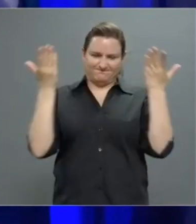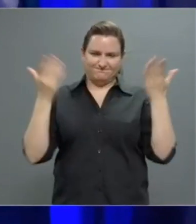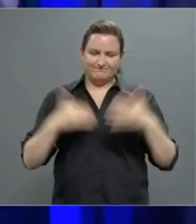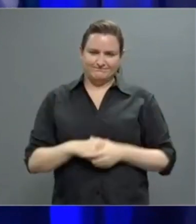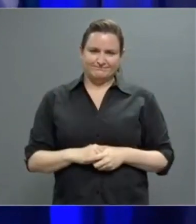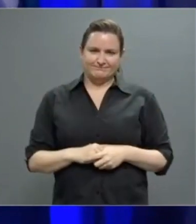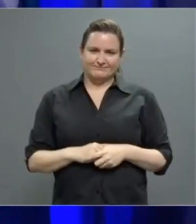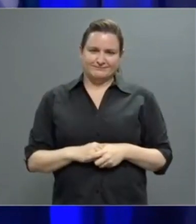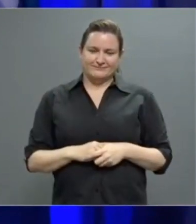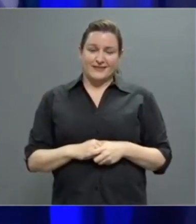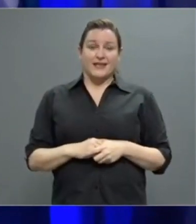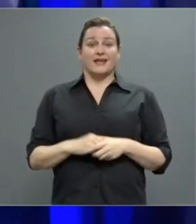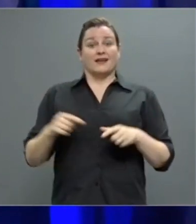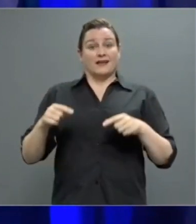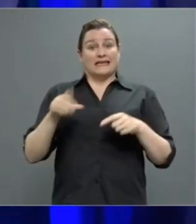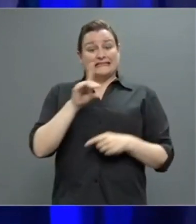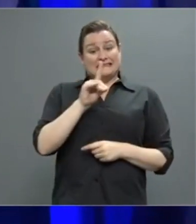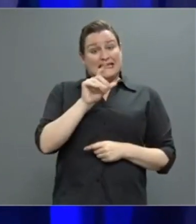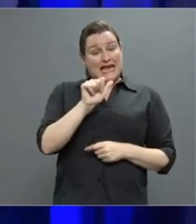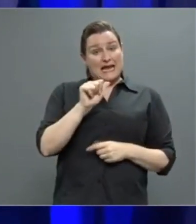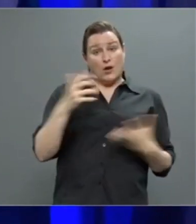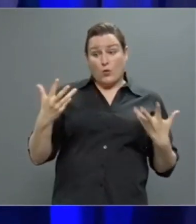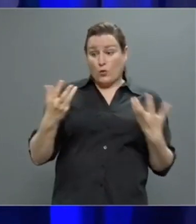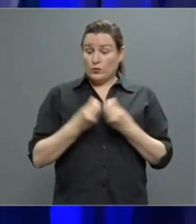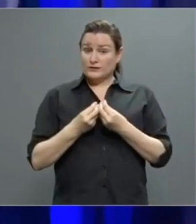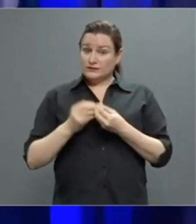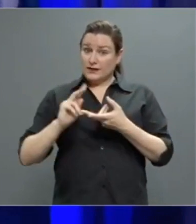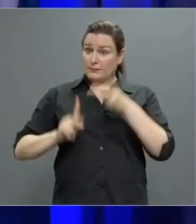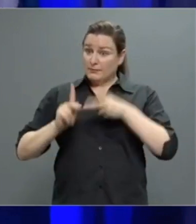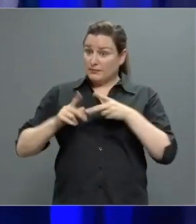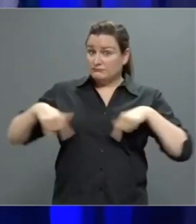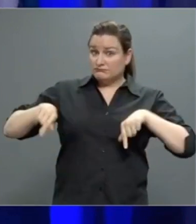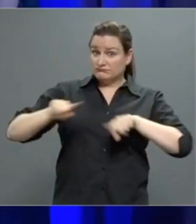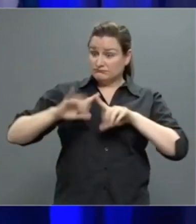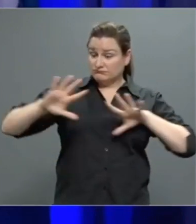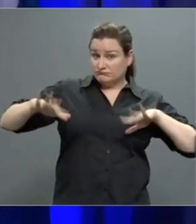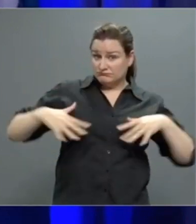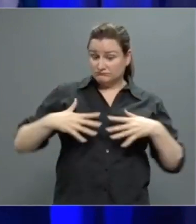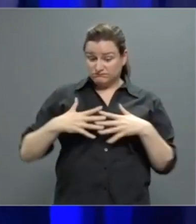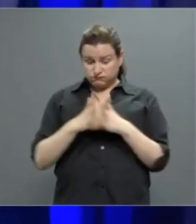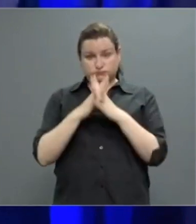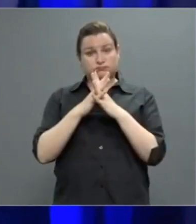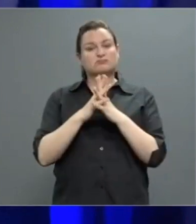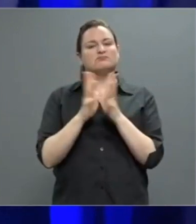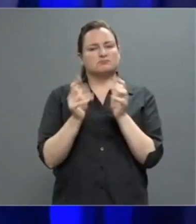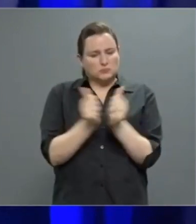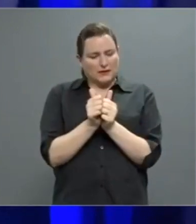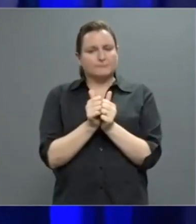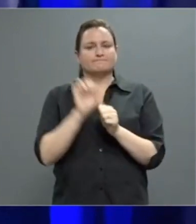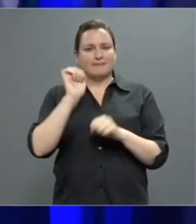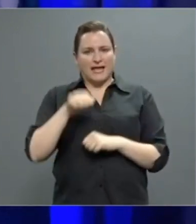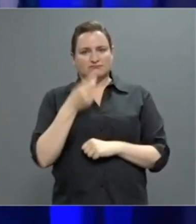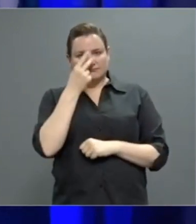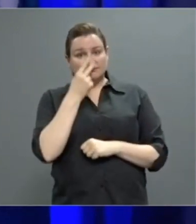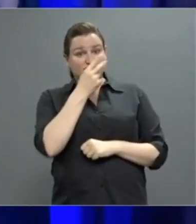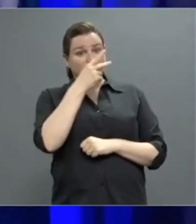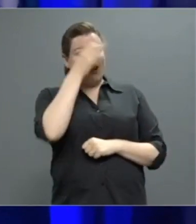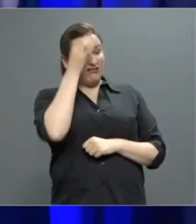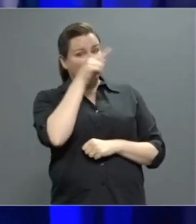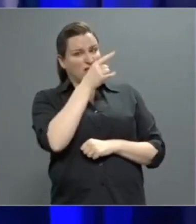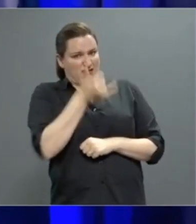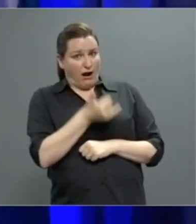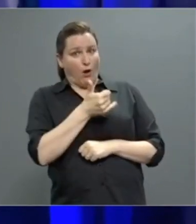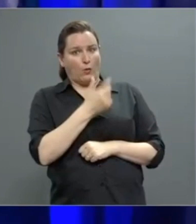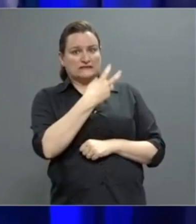Together, the DA and the people of this country can take power back from the corrupt and capable state that stole it